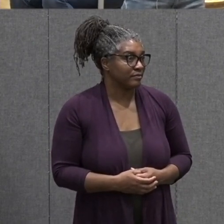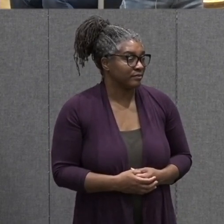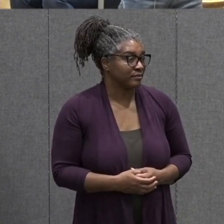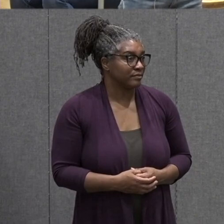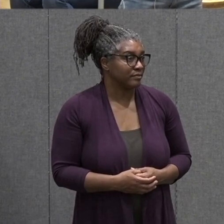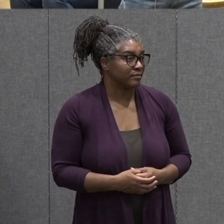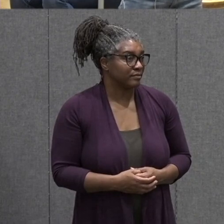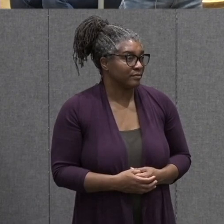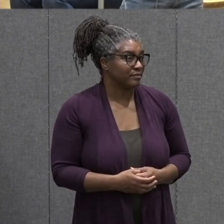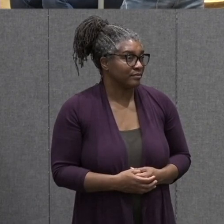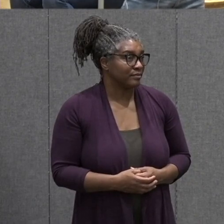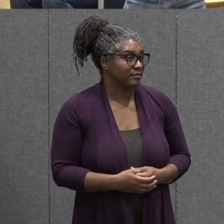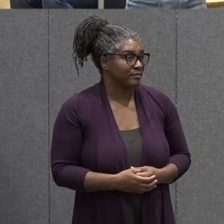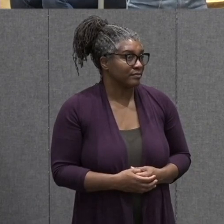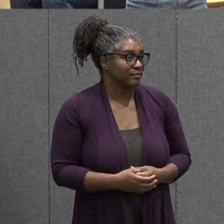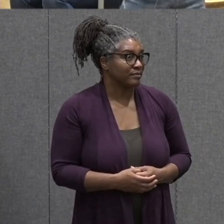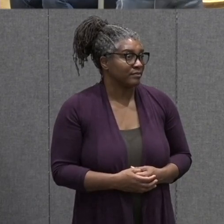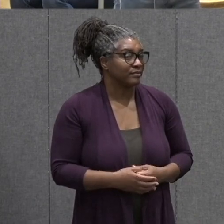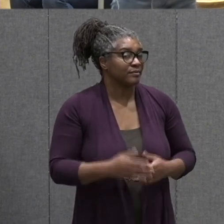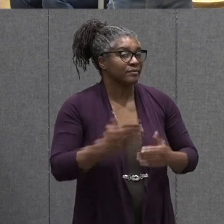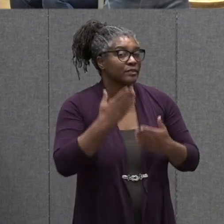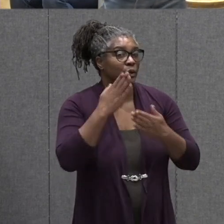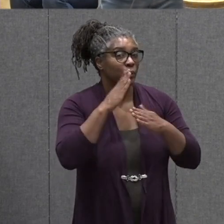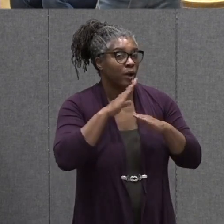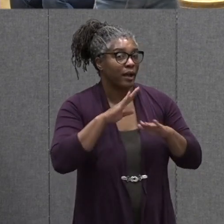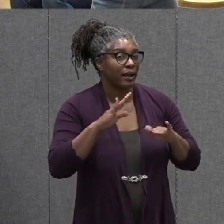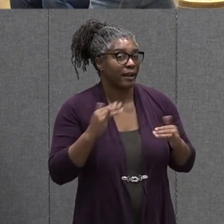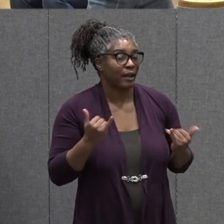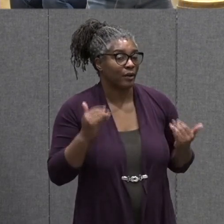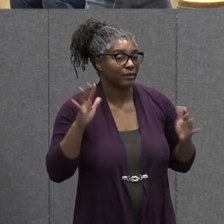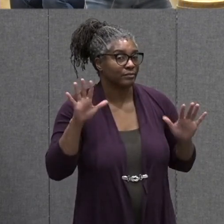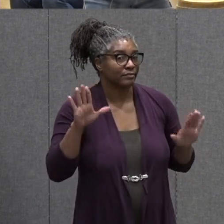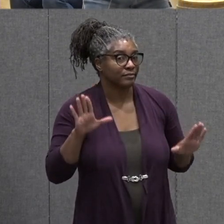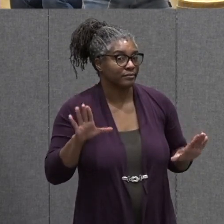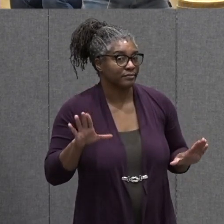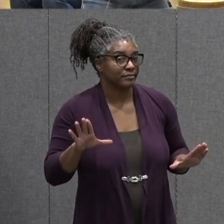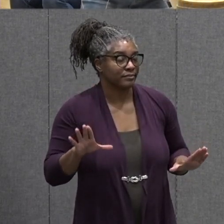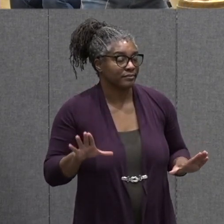Good. Let's make them get quiet now. Quiet.